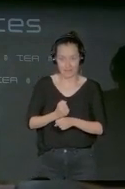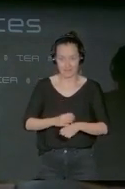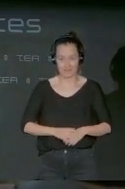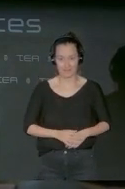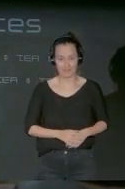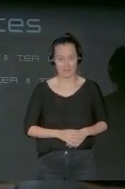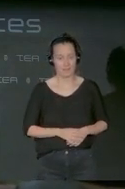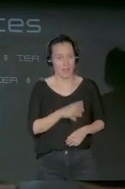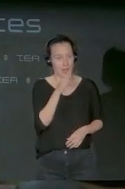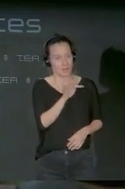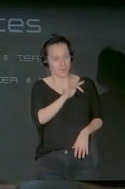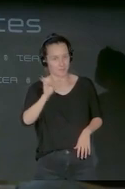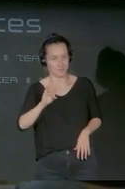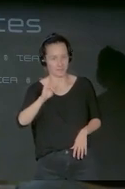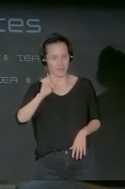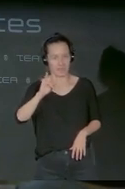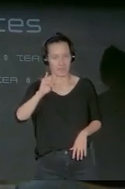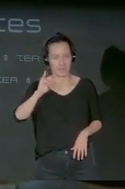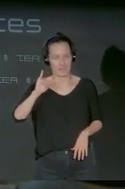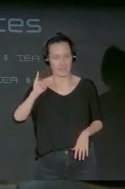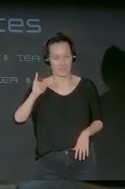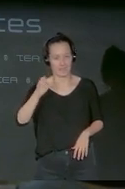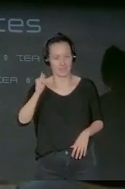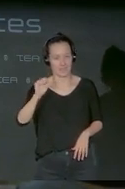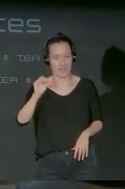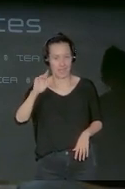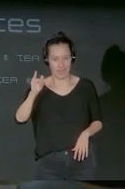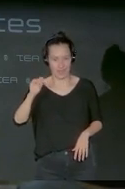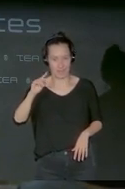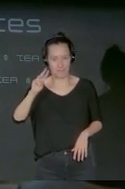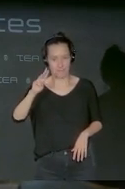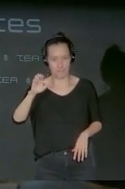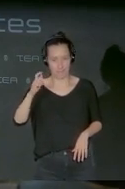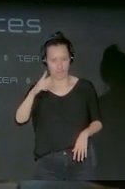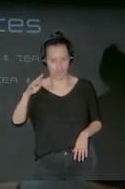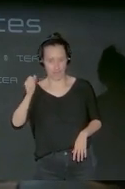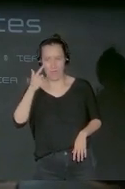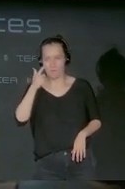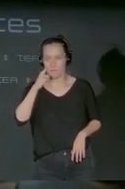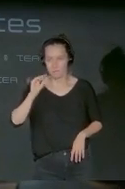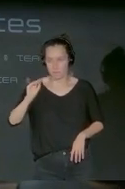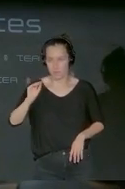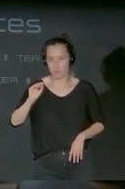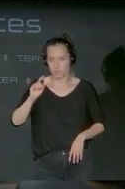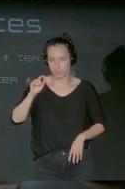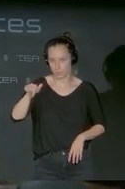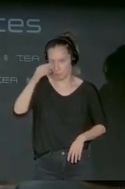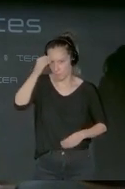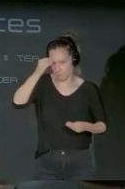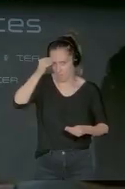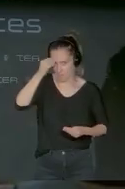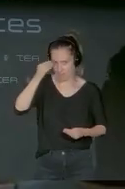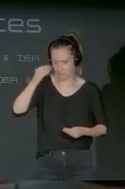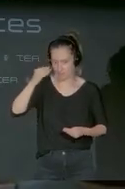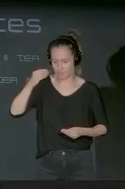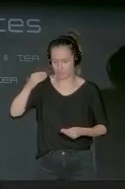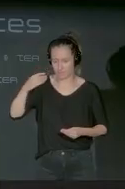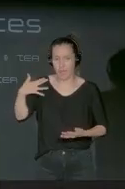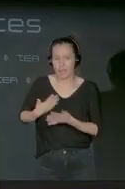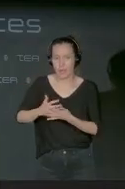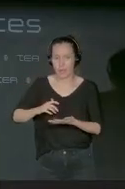Jari-Pekka, ¿cómo lo ves tú? ¿Cómo crees que ha cambiado? ¿Qué ha cambiado? ¿Cómo lo veis desde